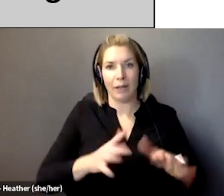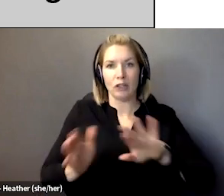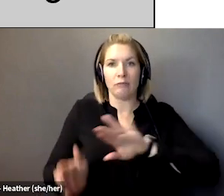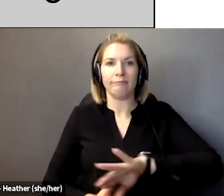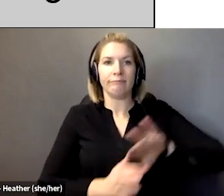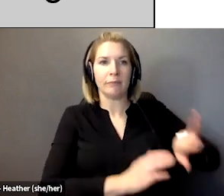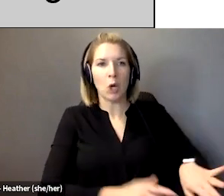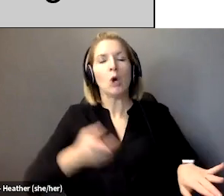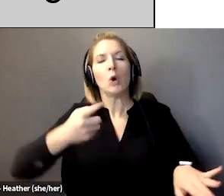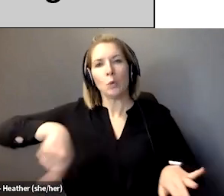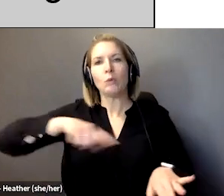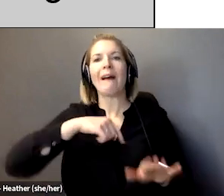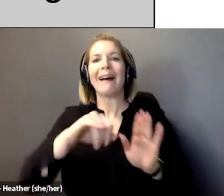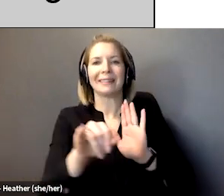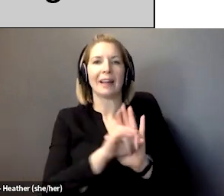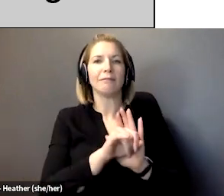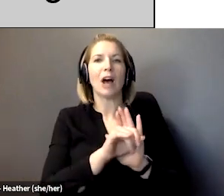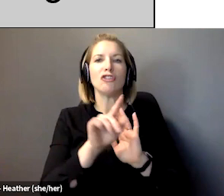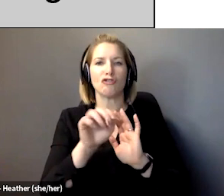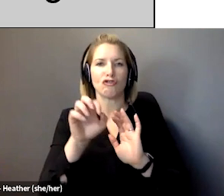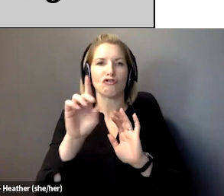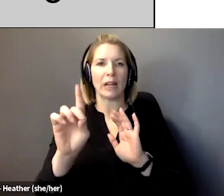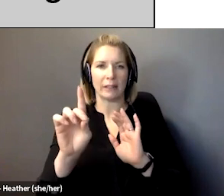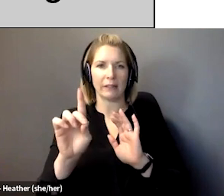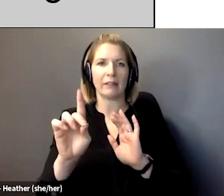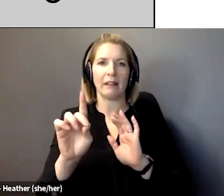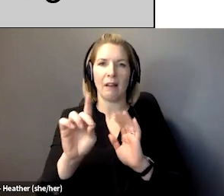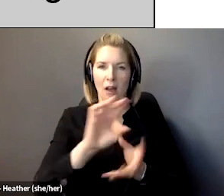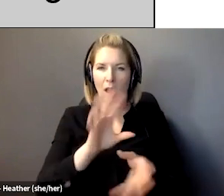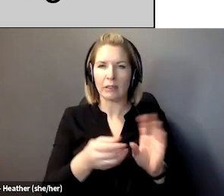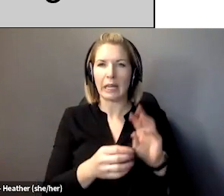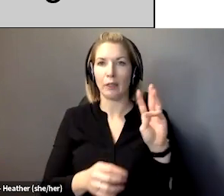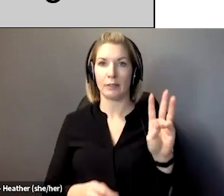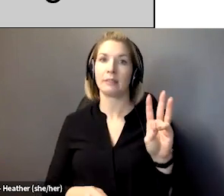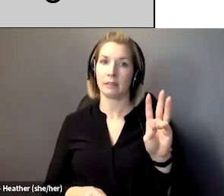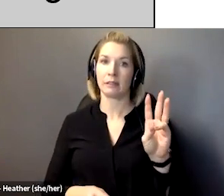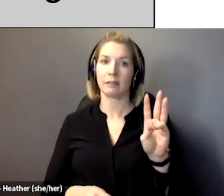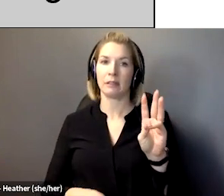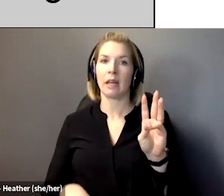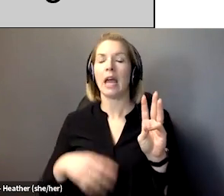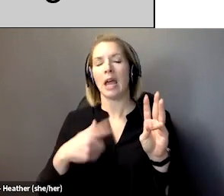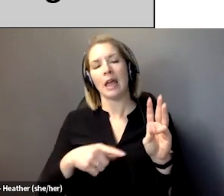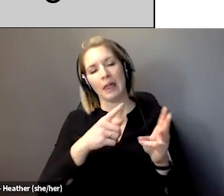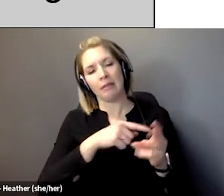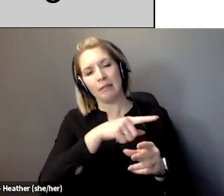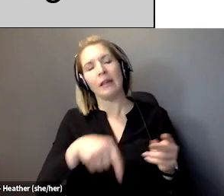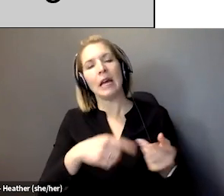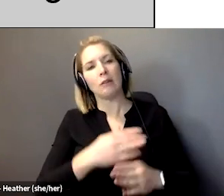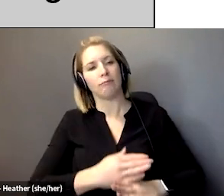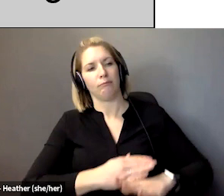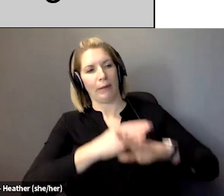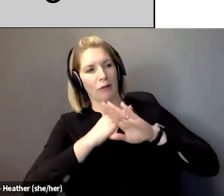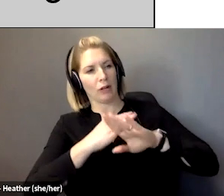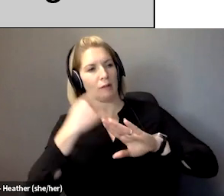9 future of work trends that participants identified as creating barriers for the inclusive employment of people living with